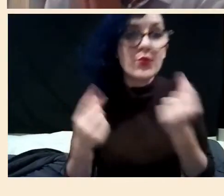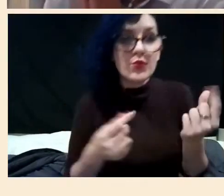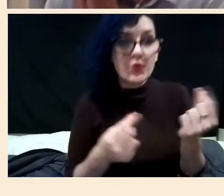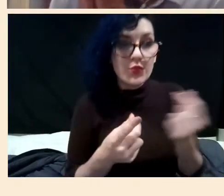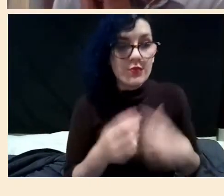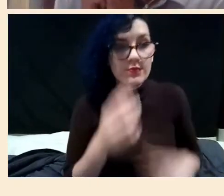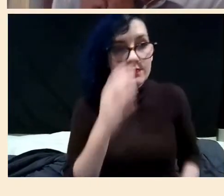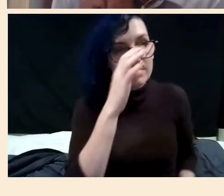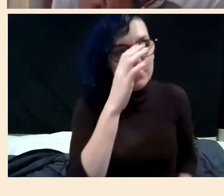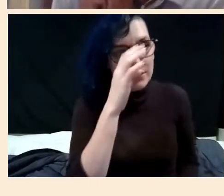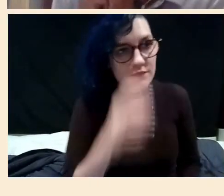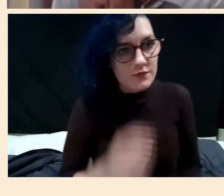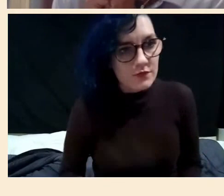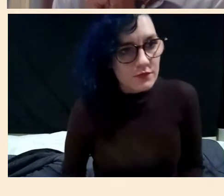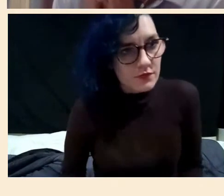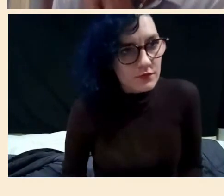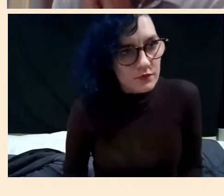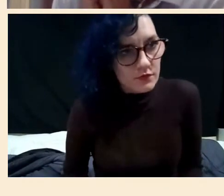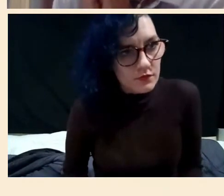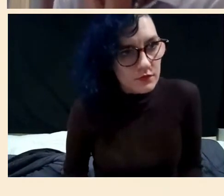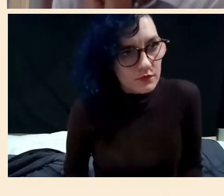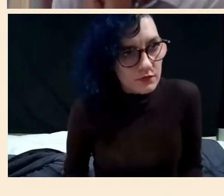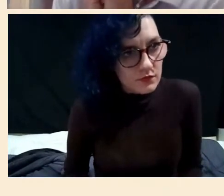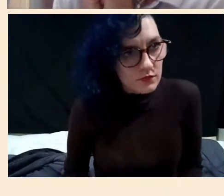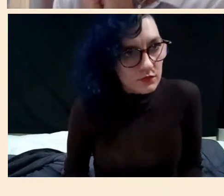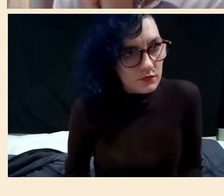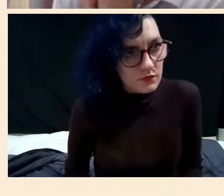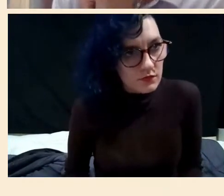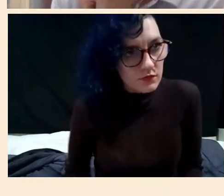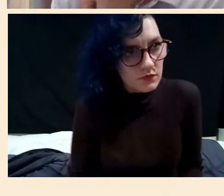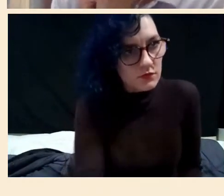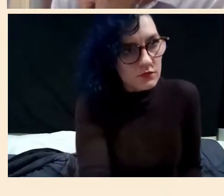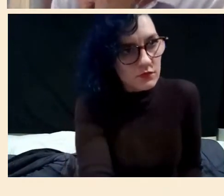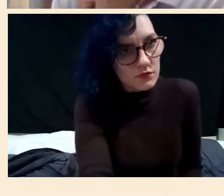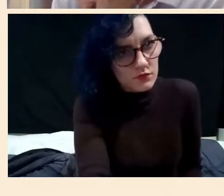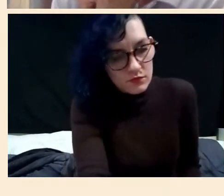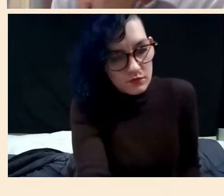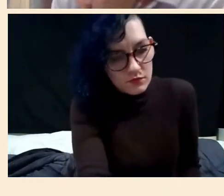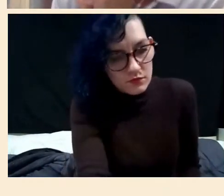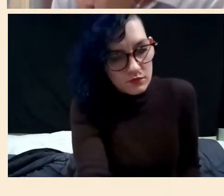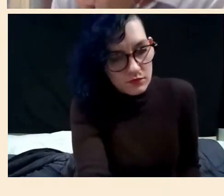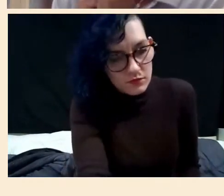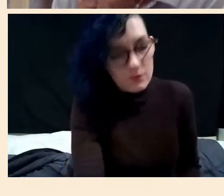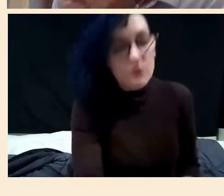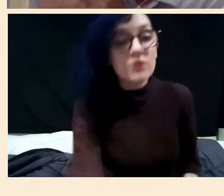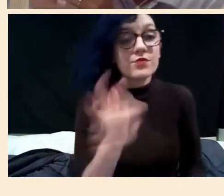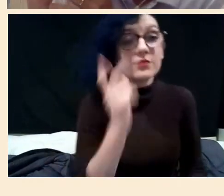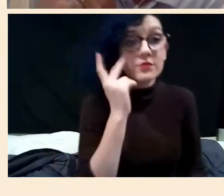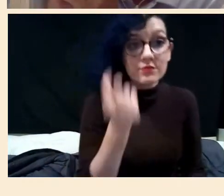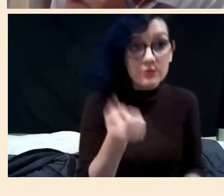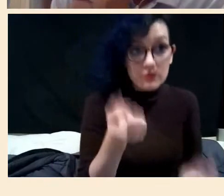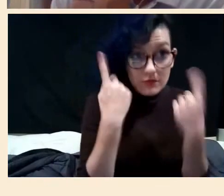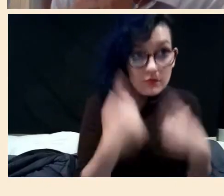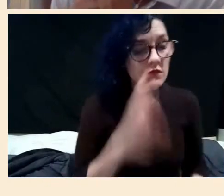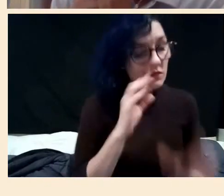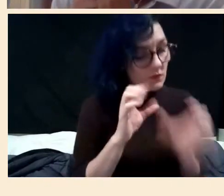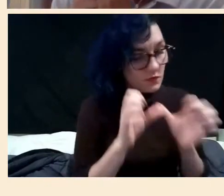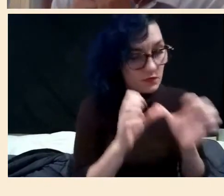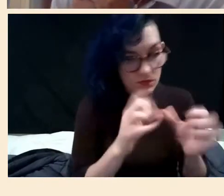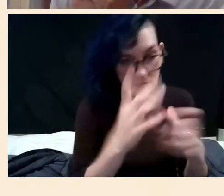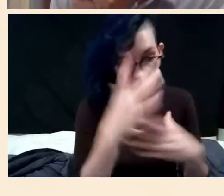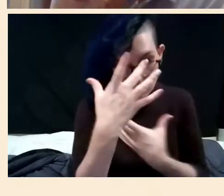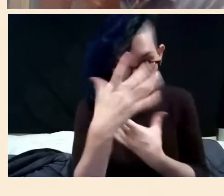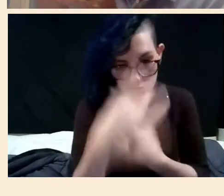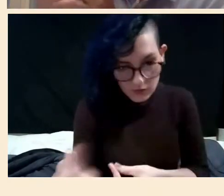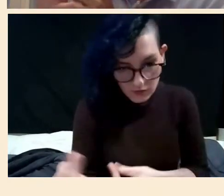Great. You're gonna see there is a continued interest in the elections and campaigns. Our second audience